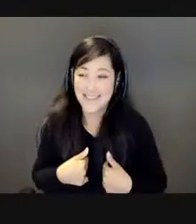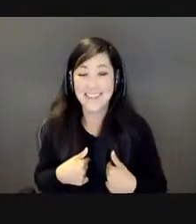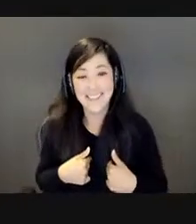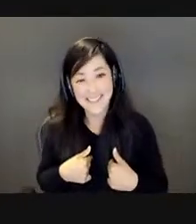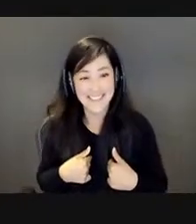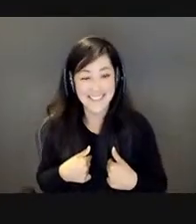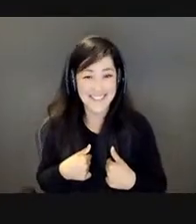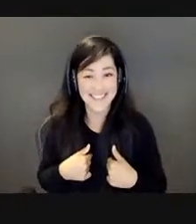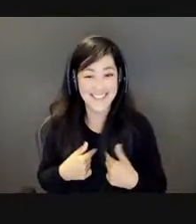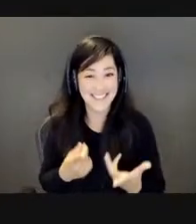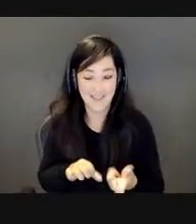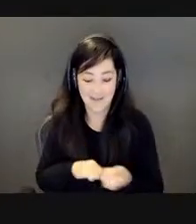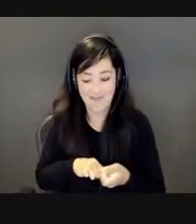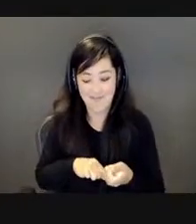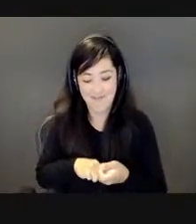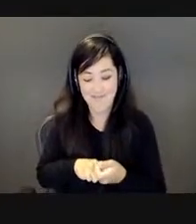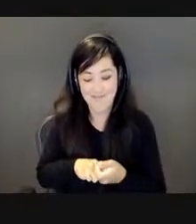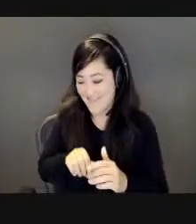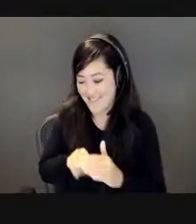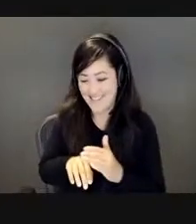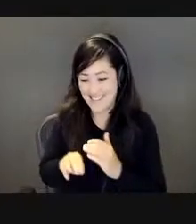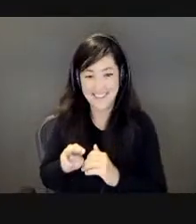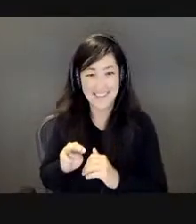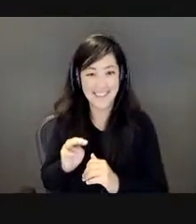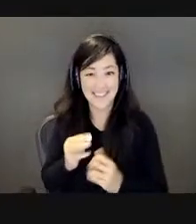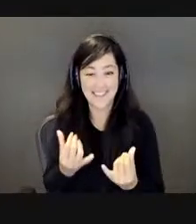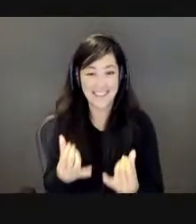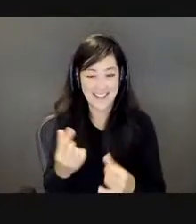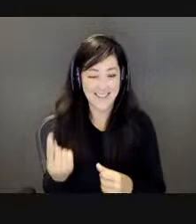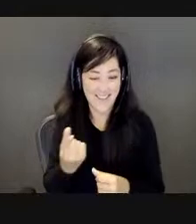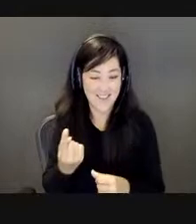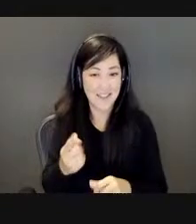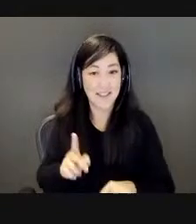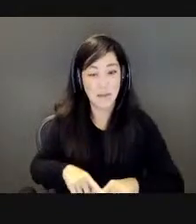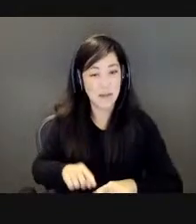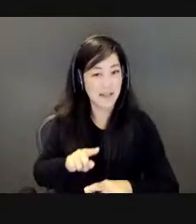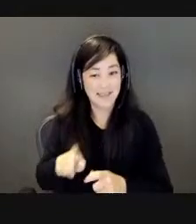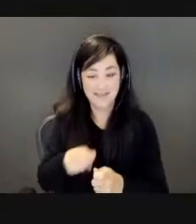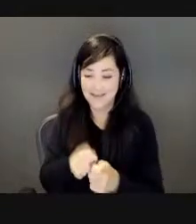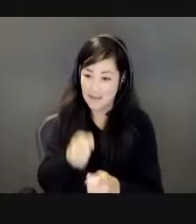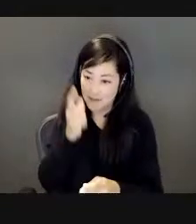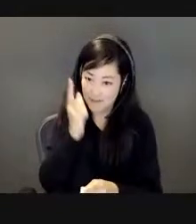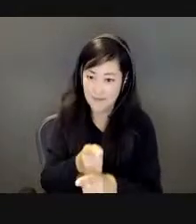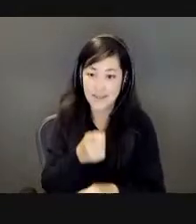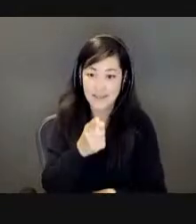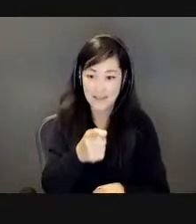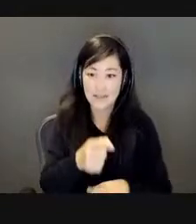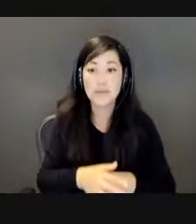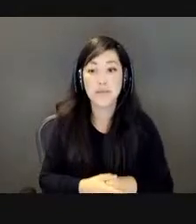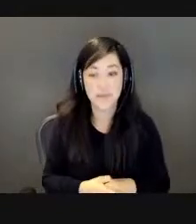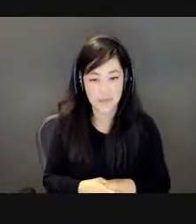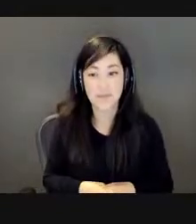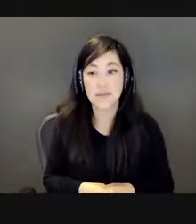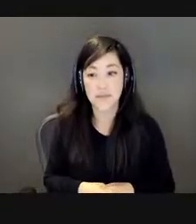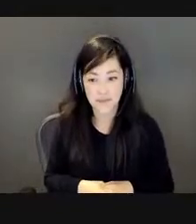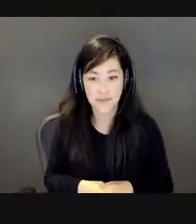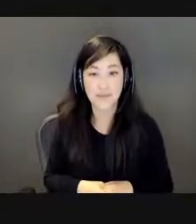am repping Access Now all the time, but I think you nailed it in terms of the importance